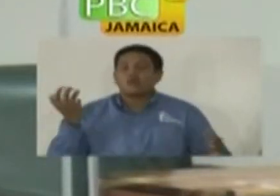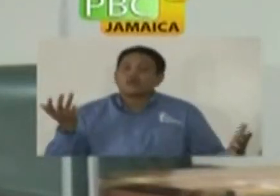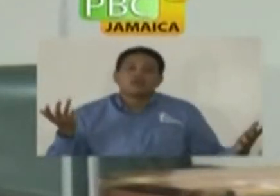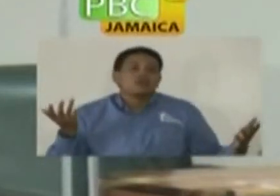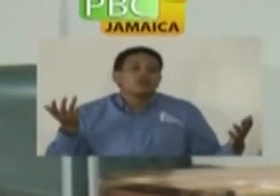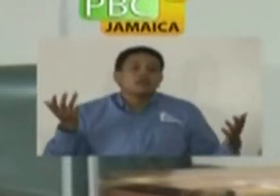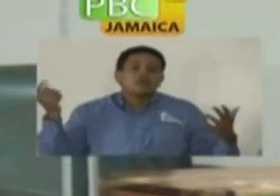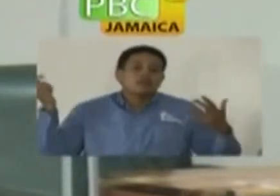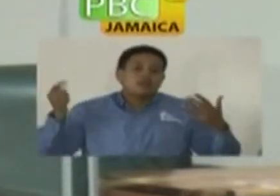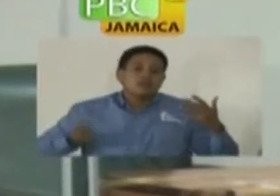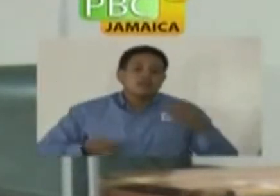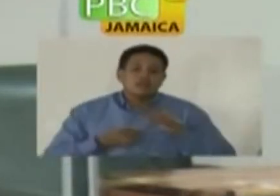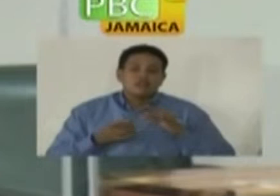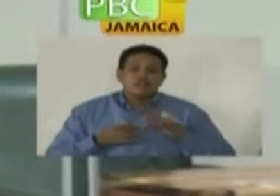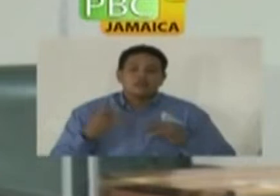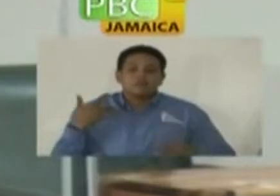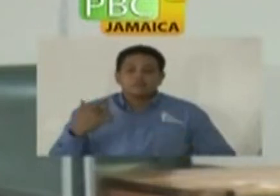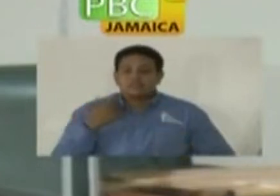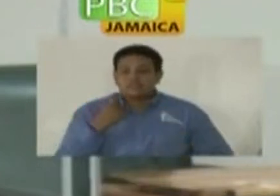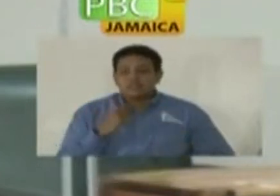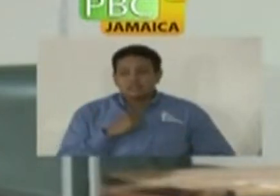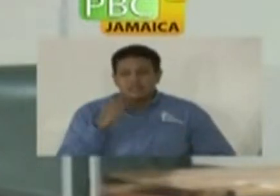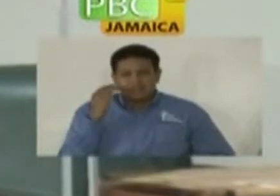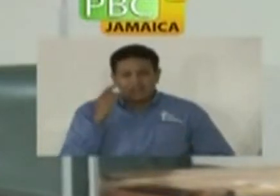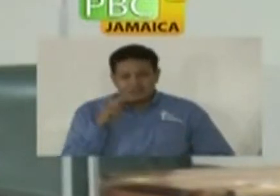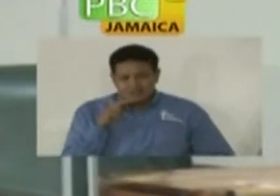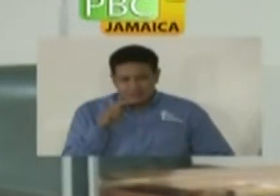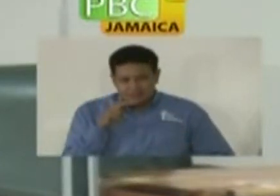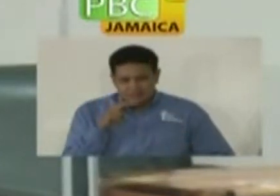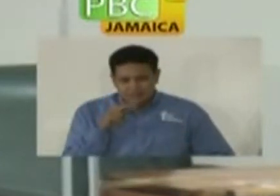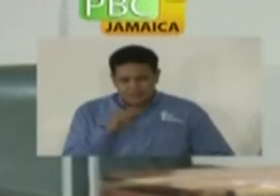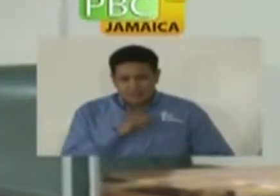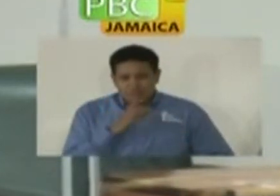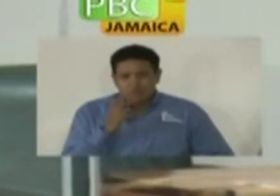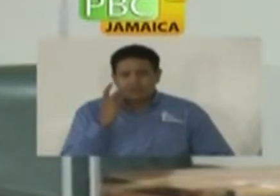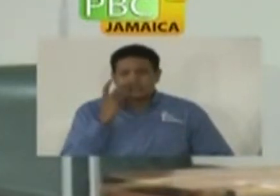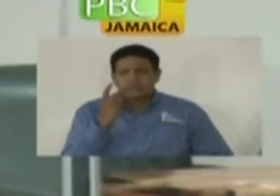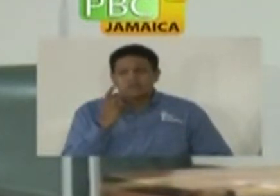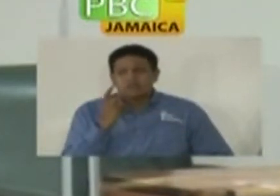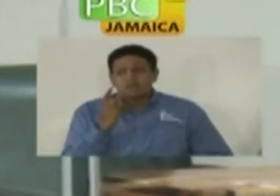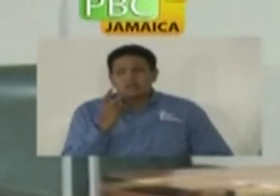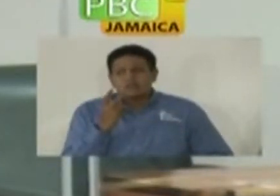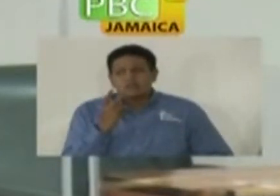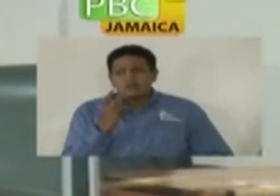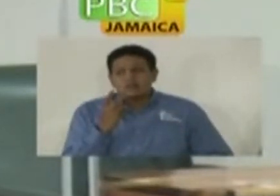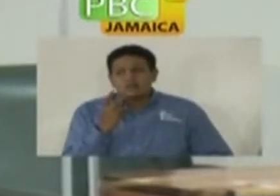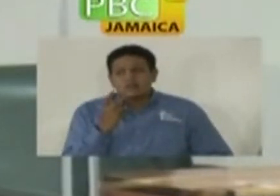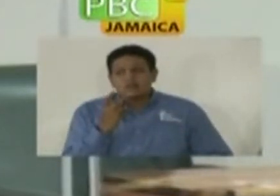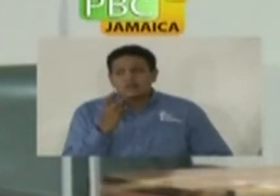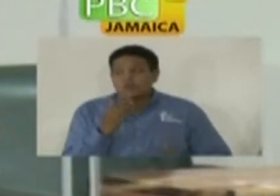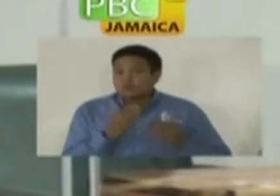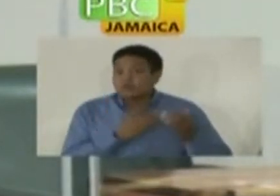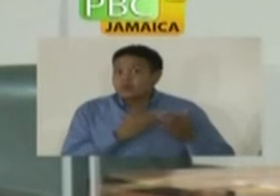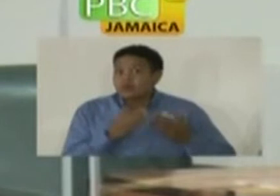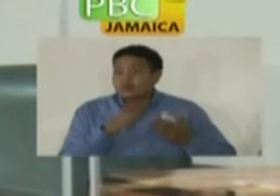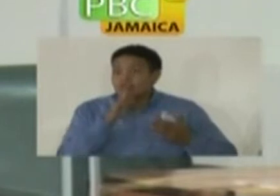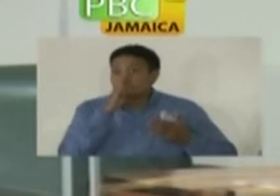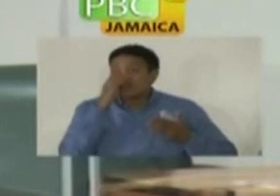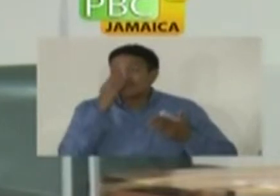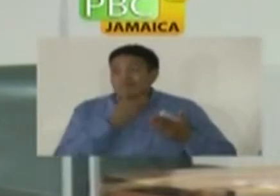and so on. And I thought, I want to see whether that is in fact the